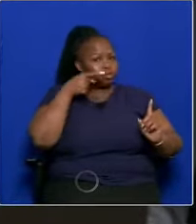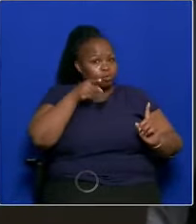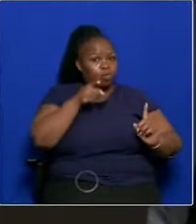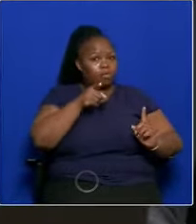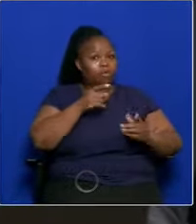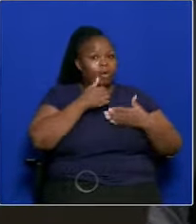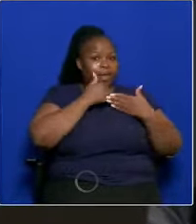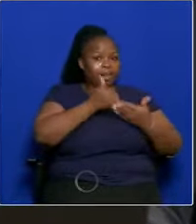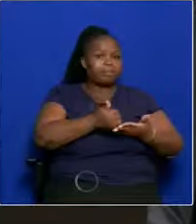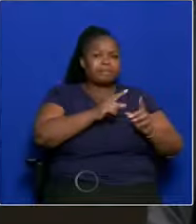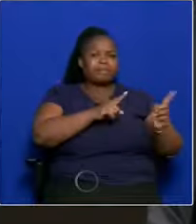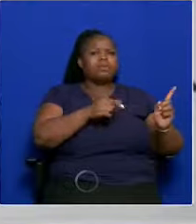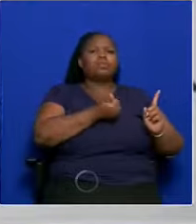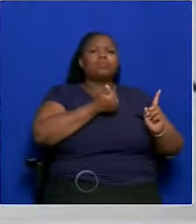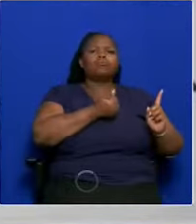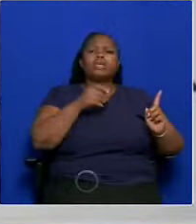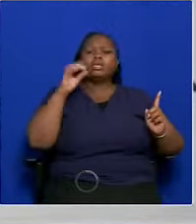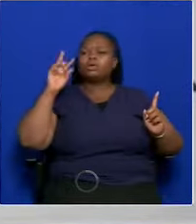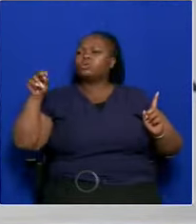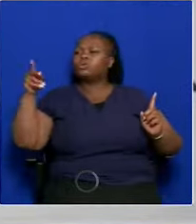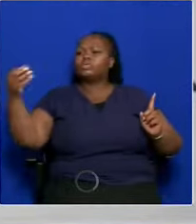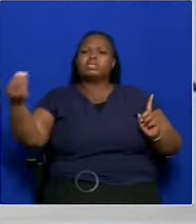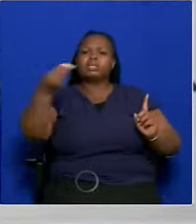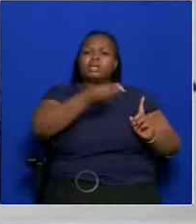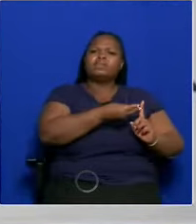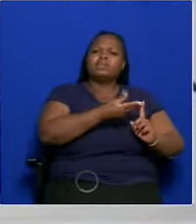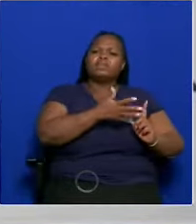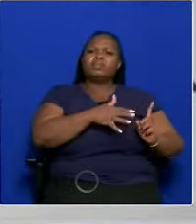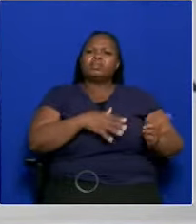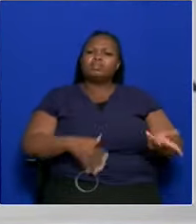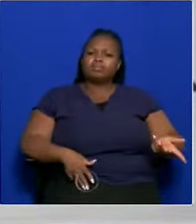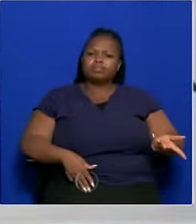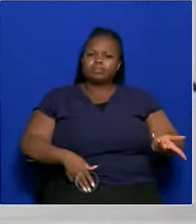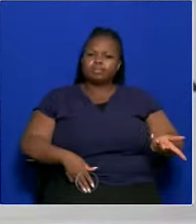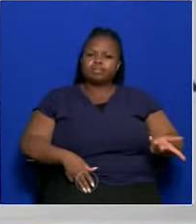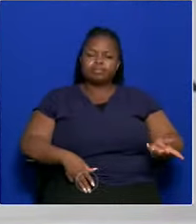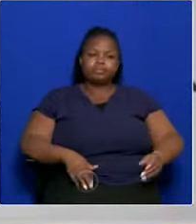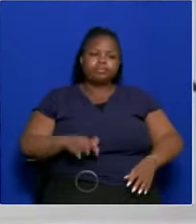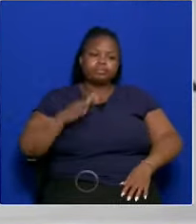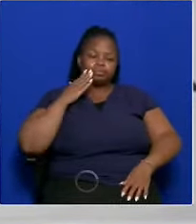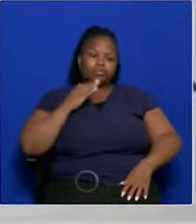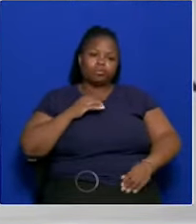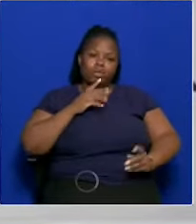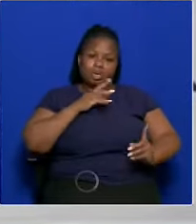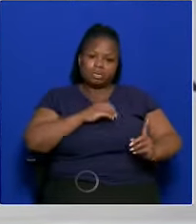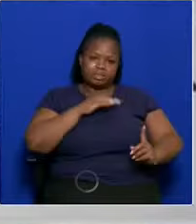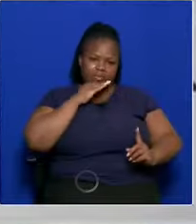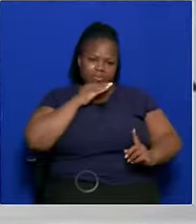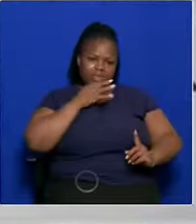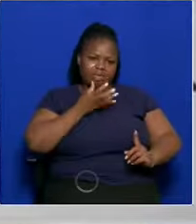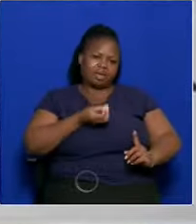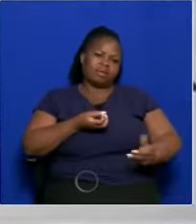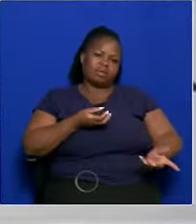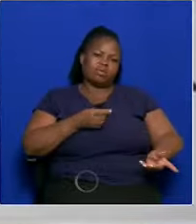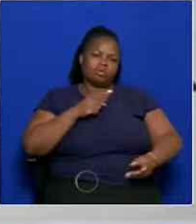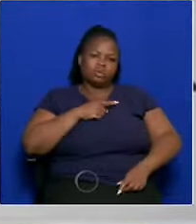has given them to Nkosi? When he asked, meaning he was having, because he said they keep on sending